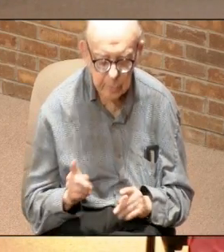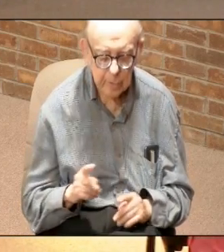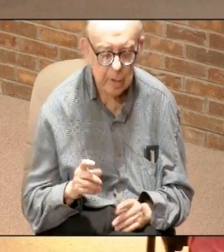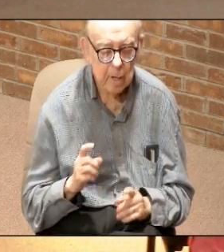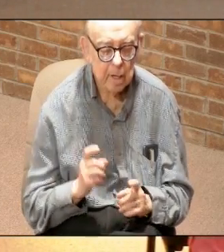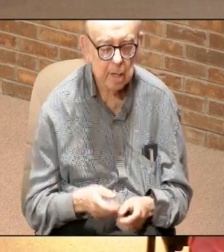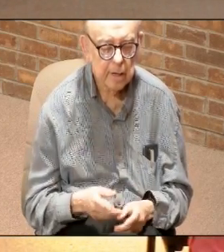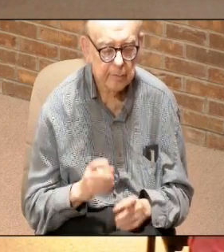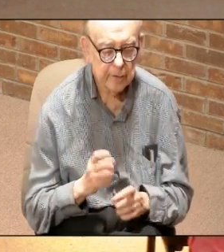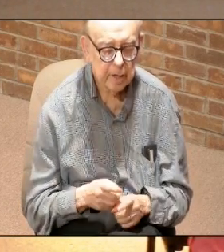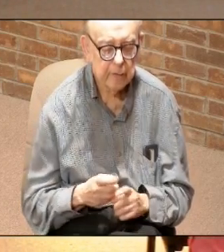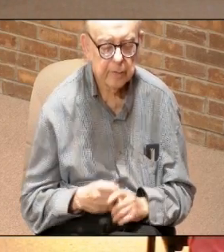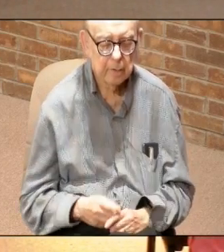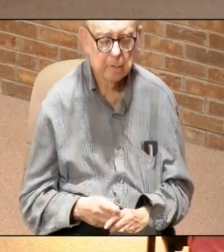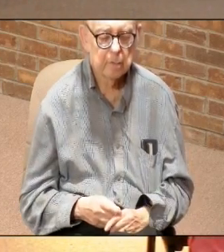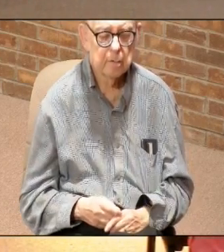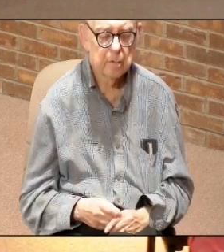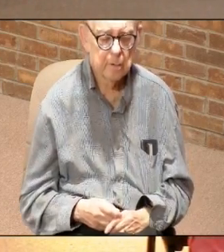at.